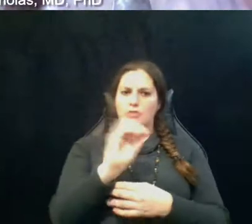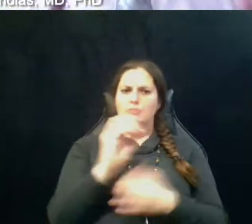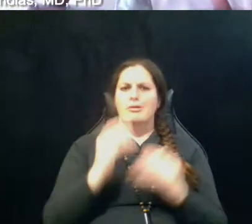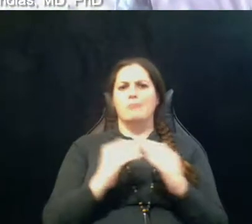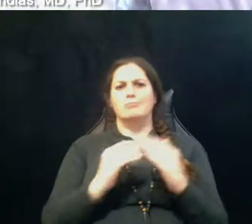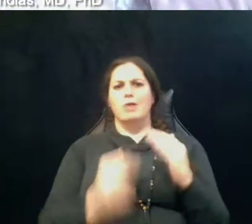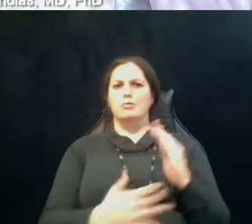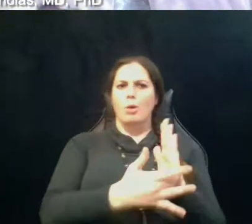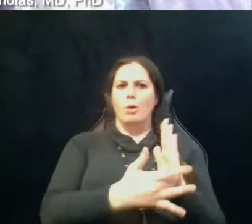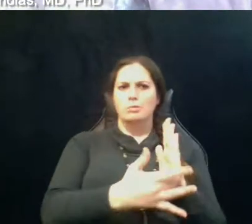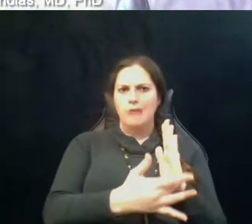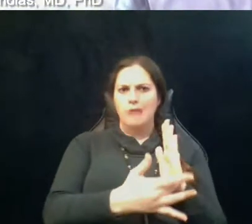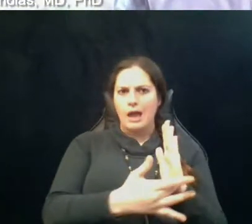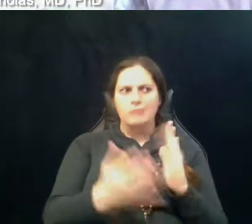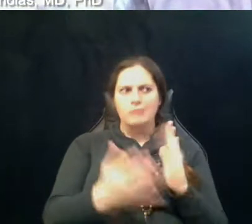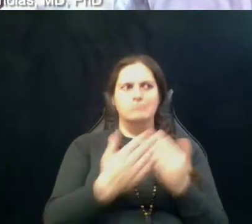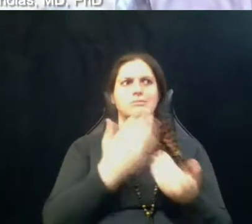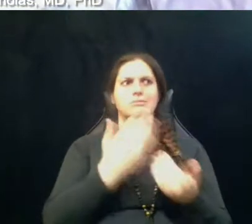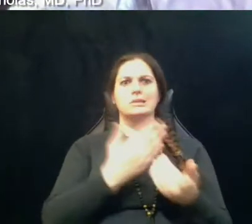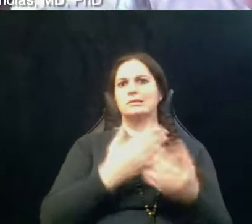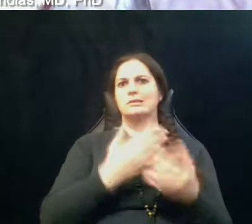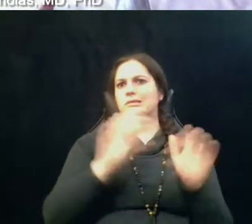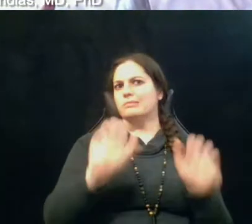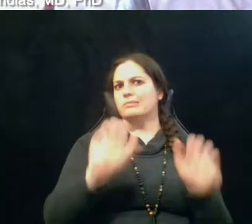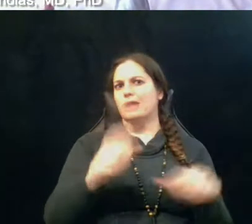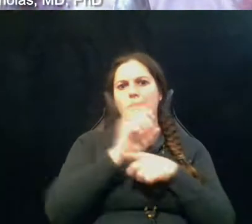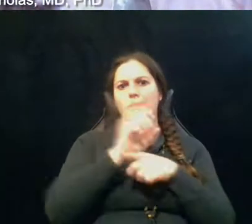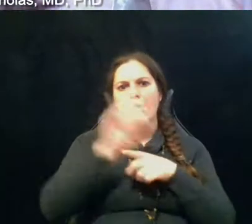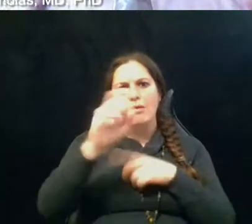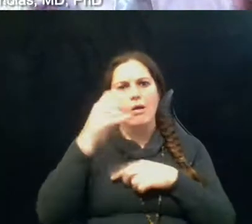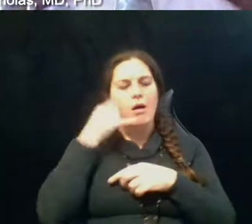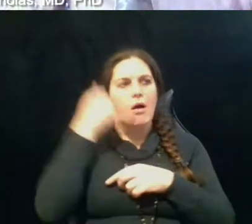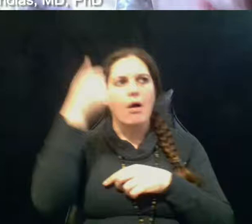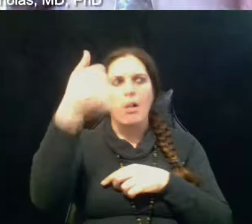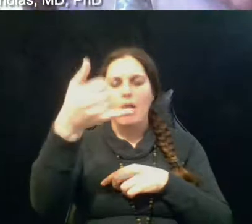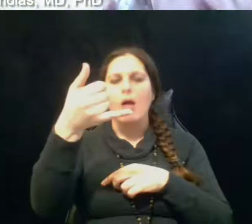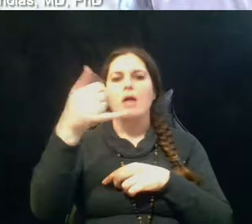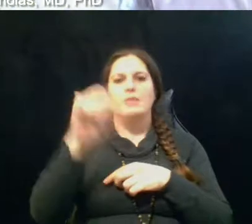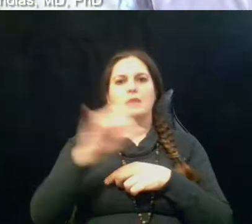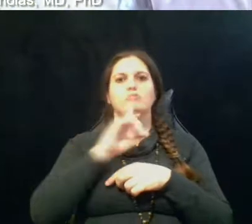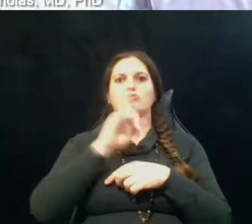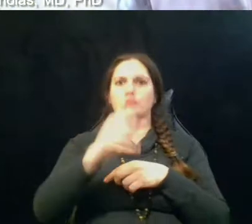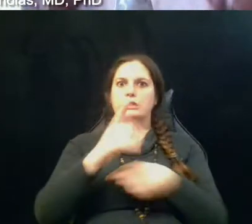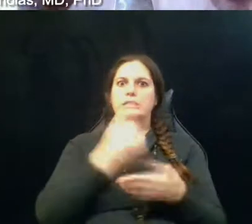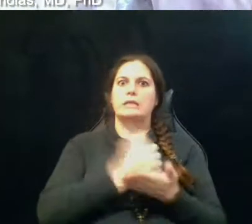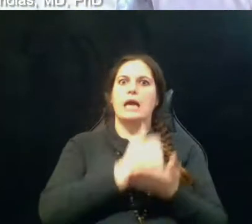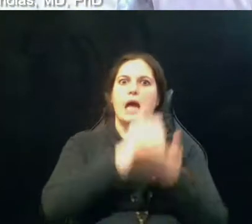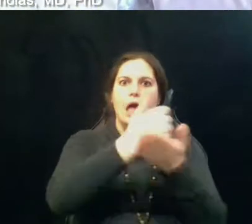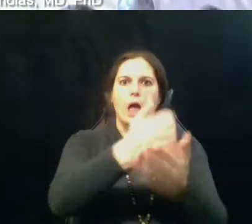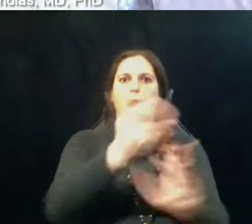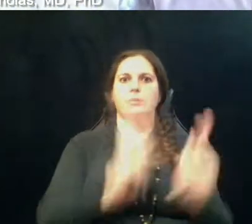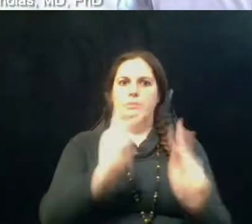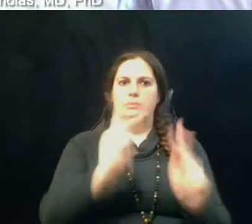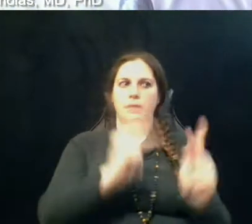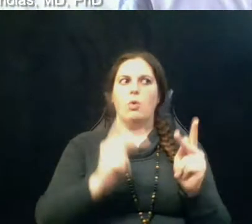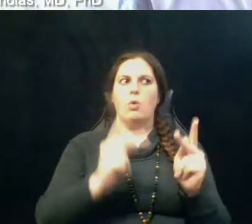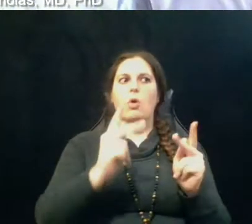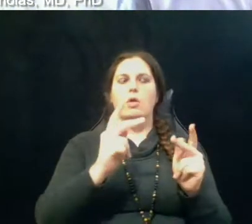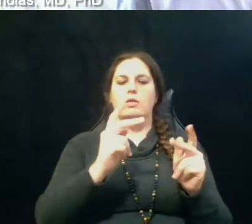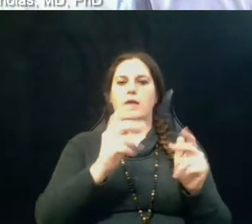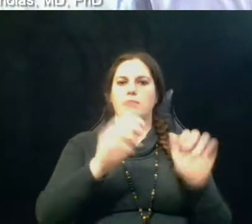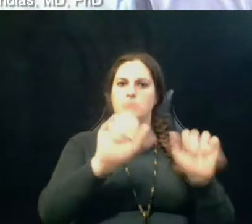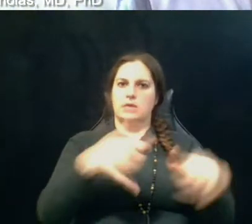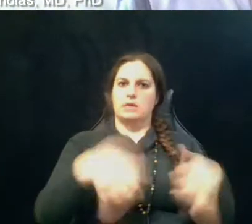people is really, really peeling away layers of barriers that can keep people that need vaccines away from them just because of their